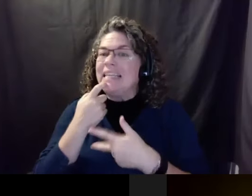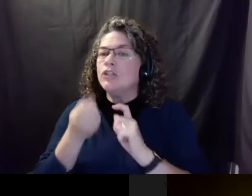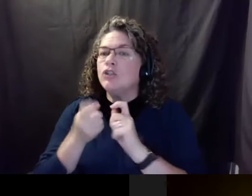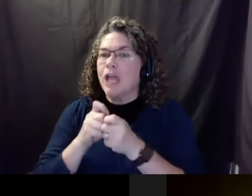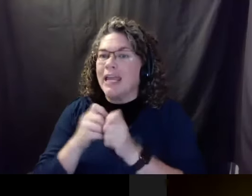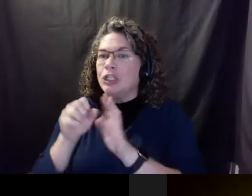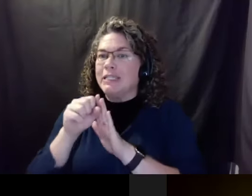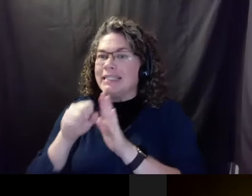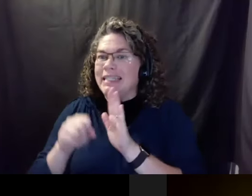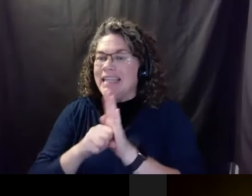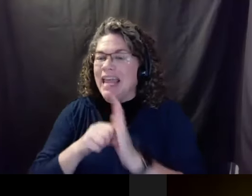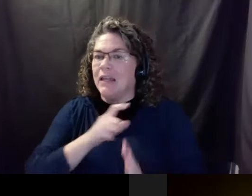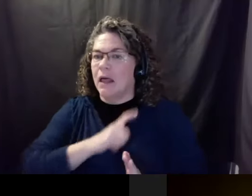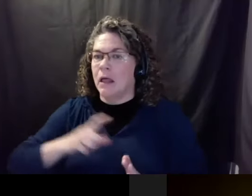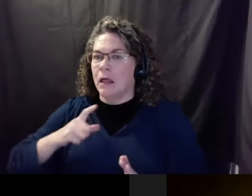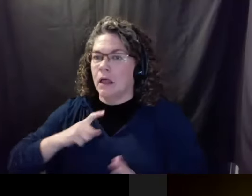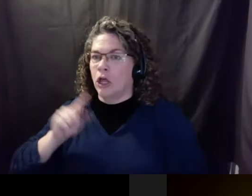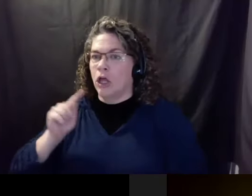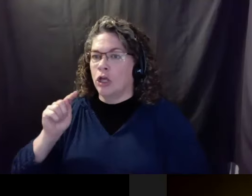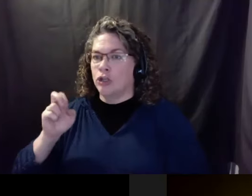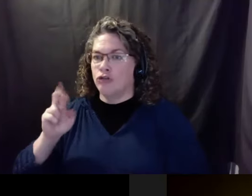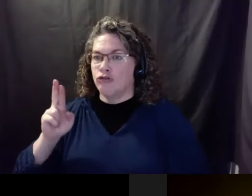term limits amendment.